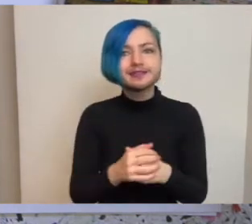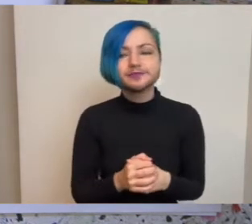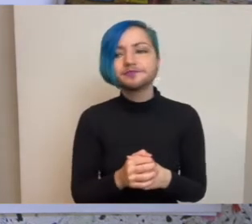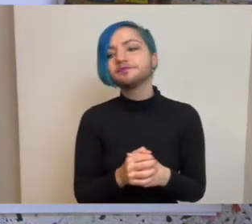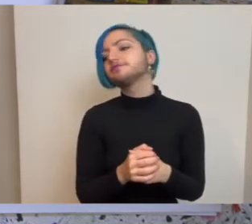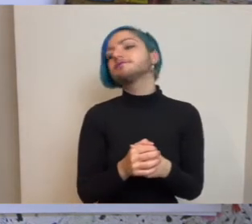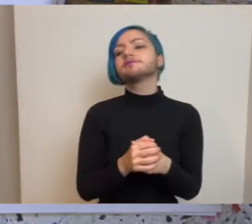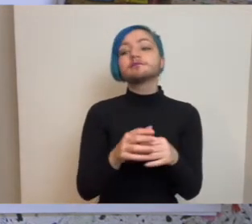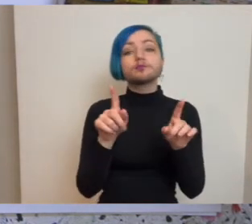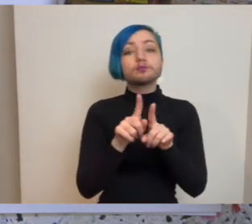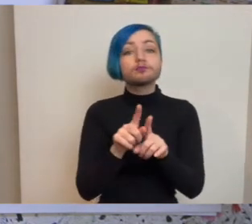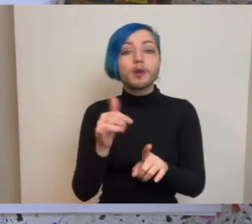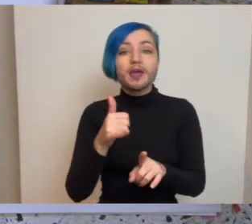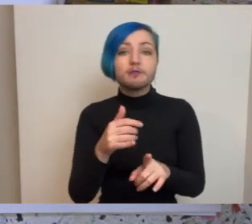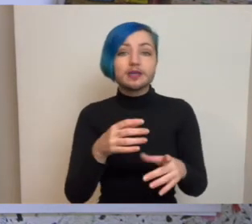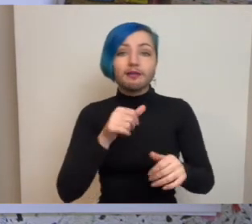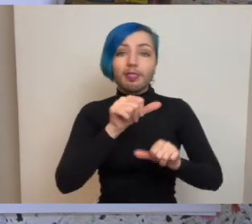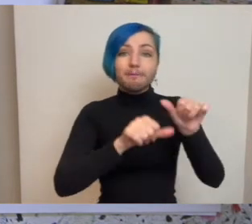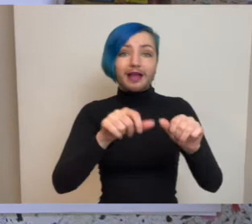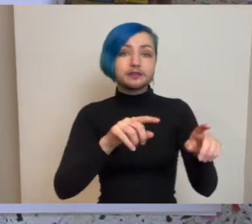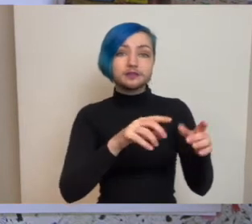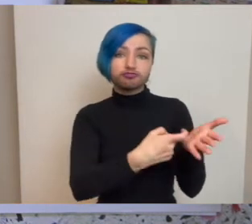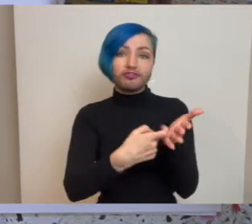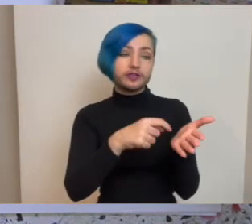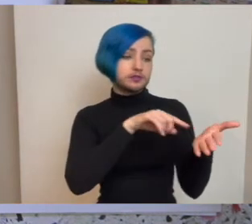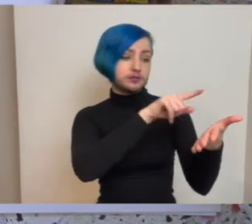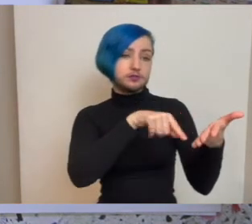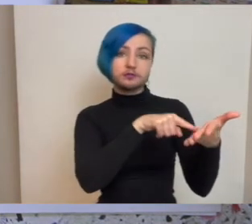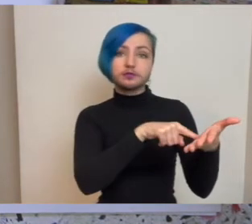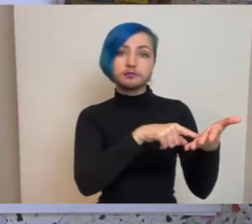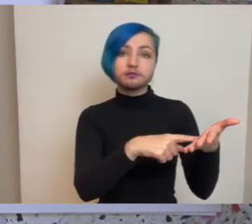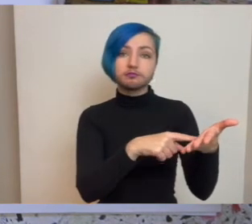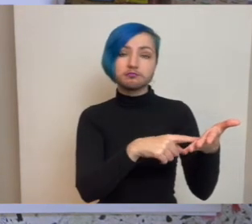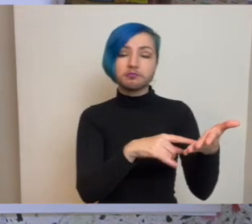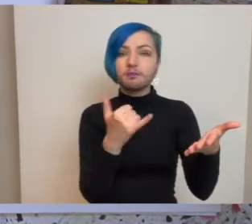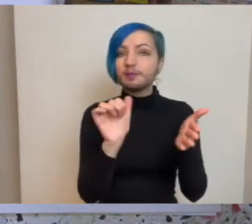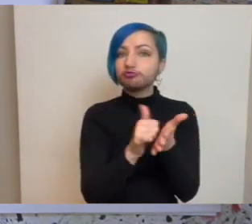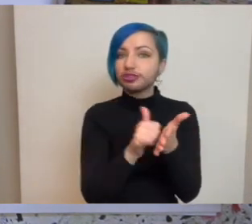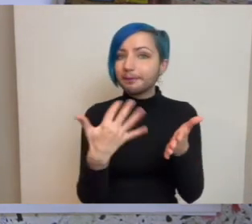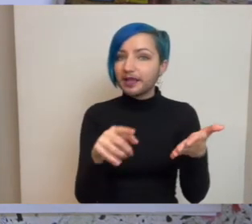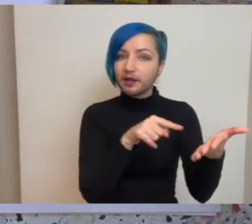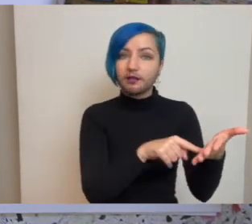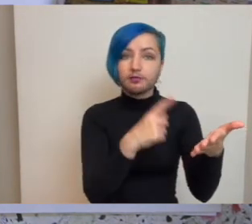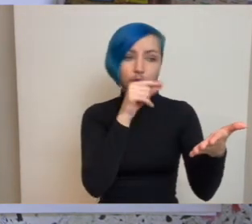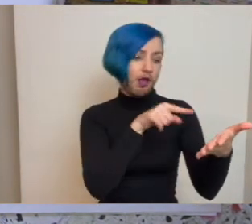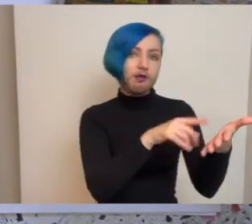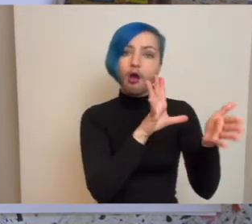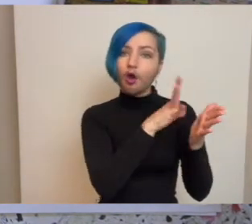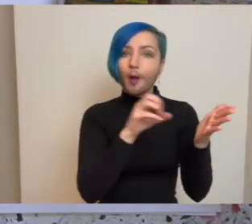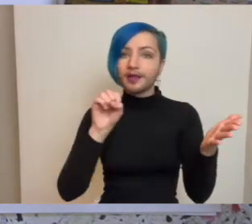what you might want to do as well is take some of these patterns that we've got that you might have printed out, and I'm going to start